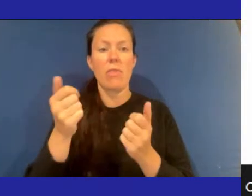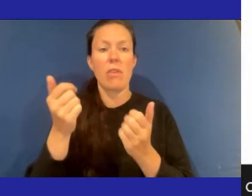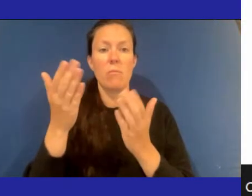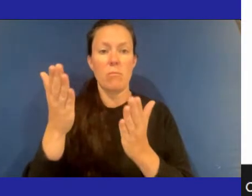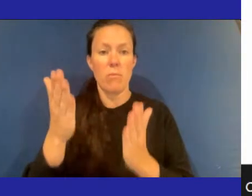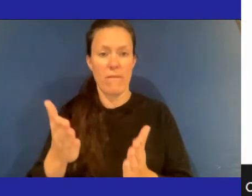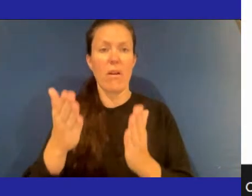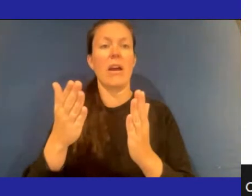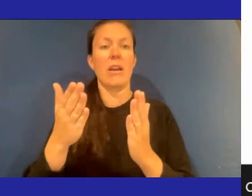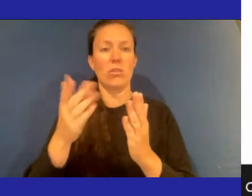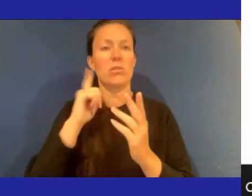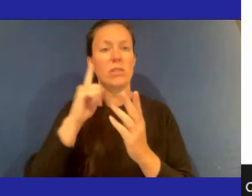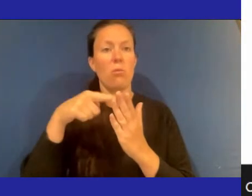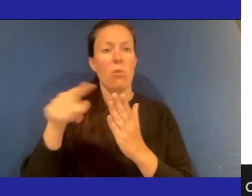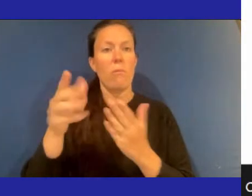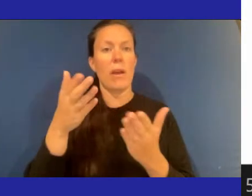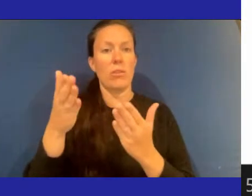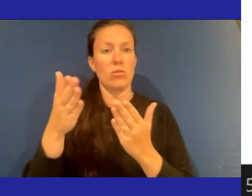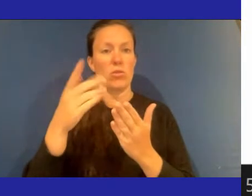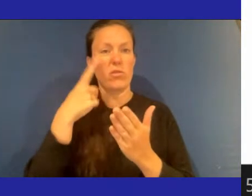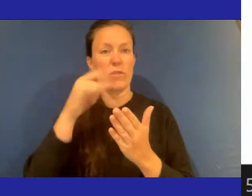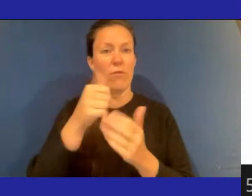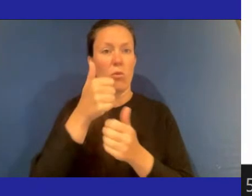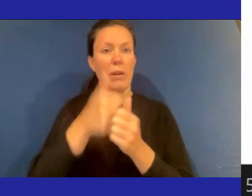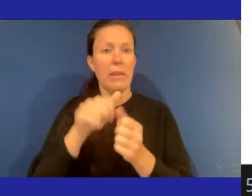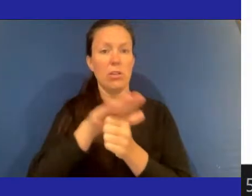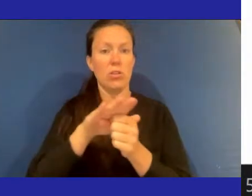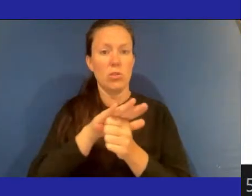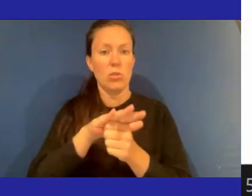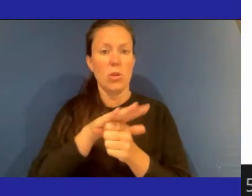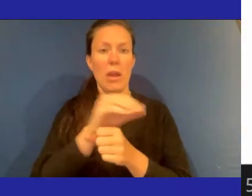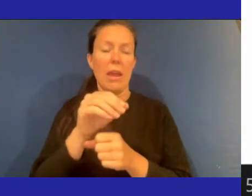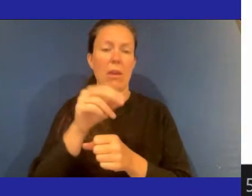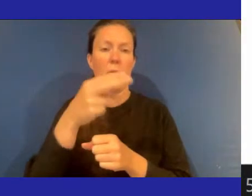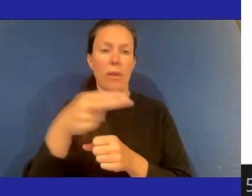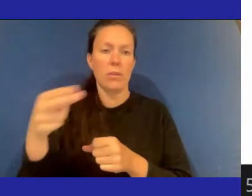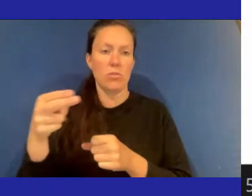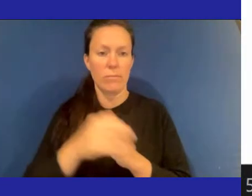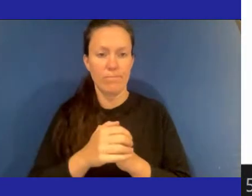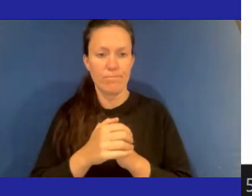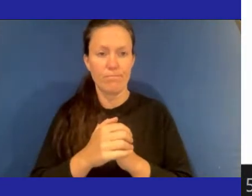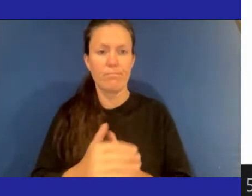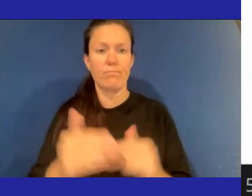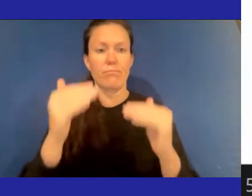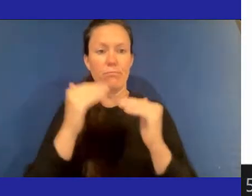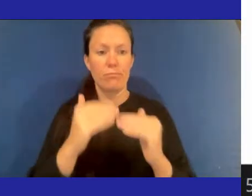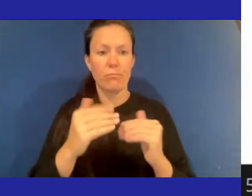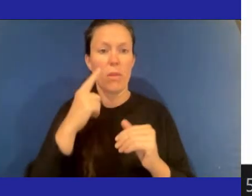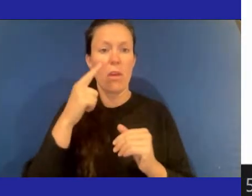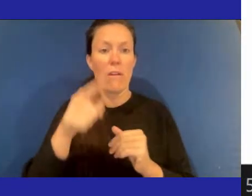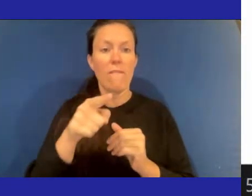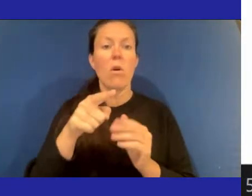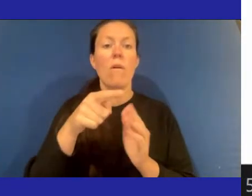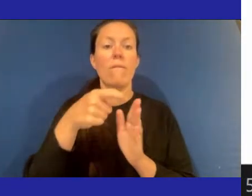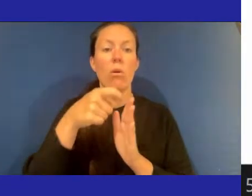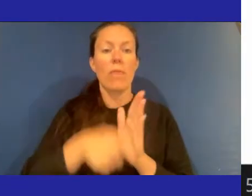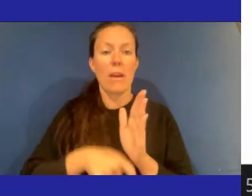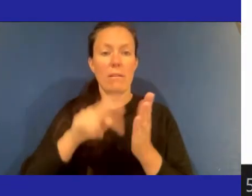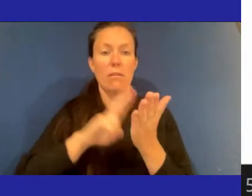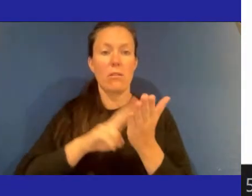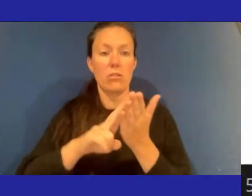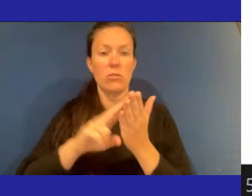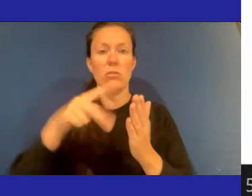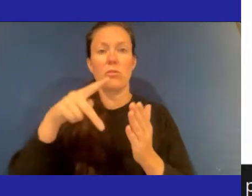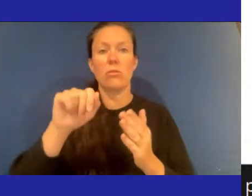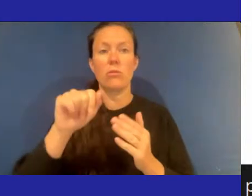they provide at our location and at H&H. In addition to the base contract fee, PAGNI was charging a